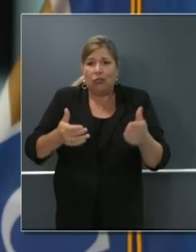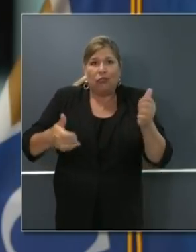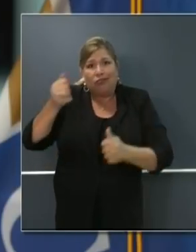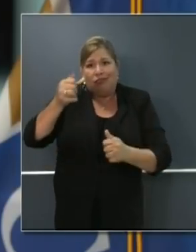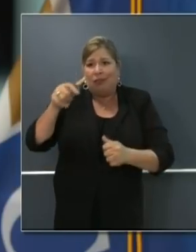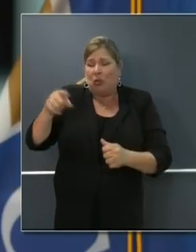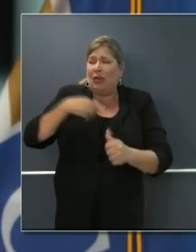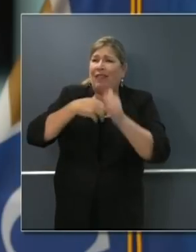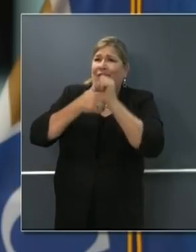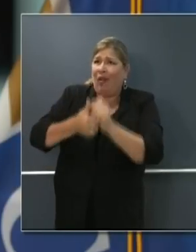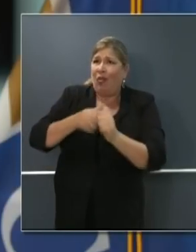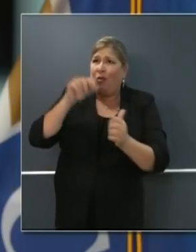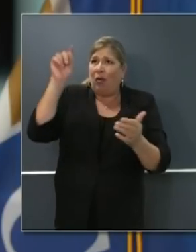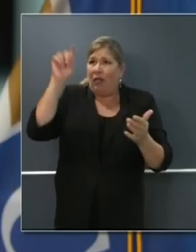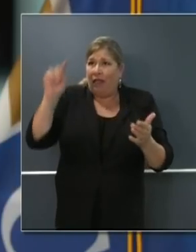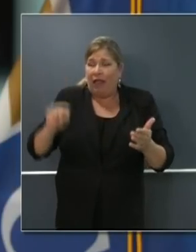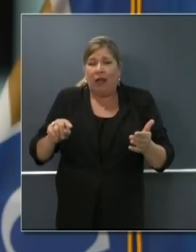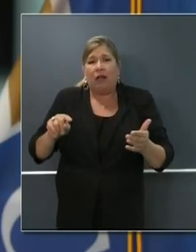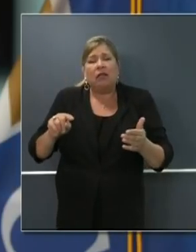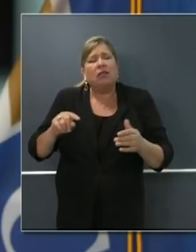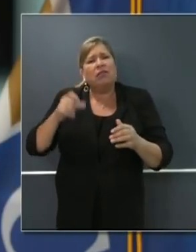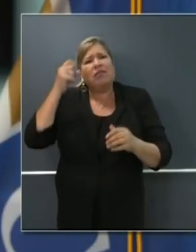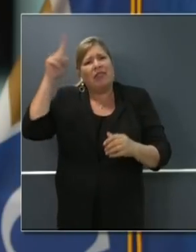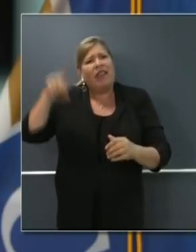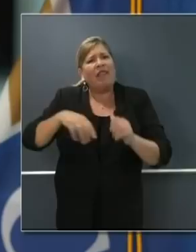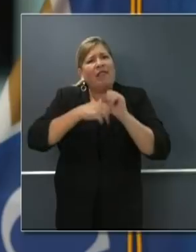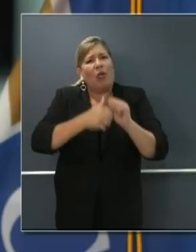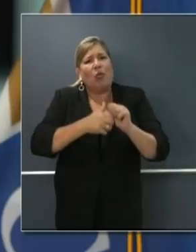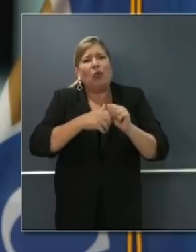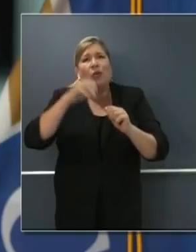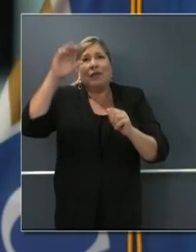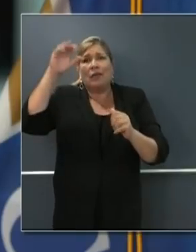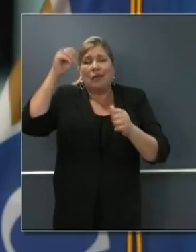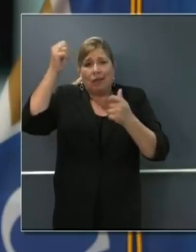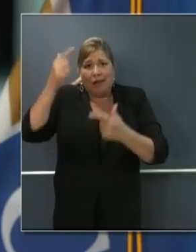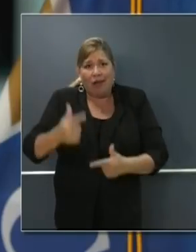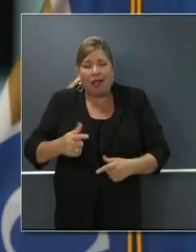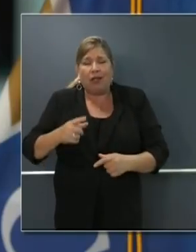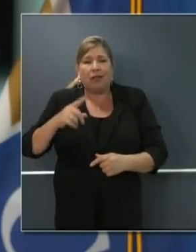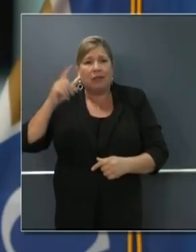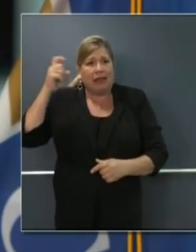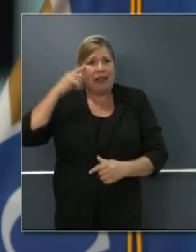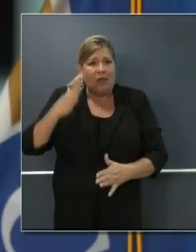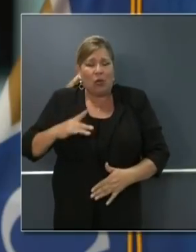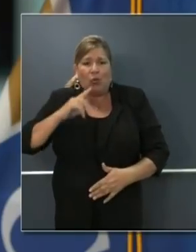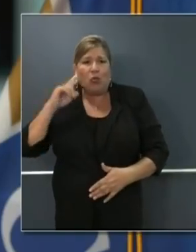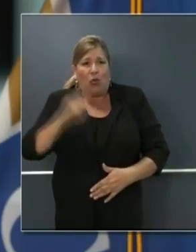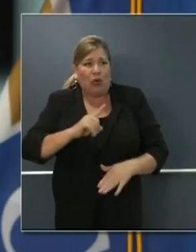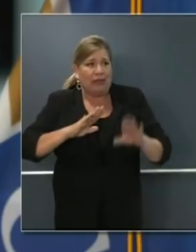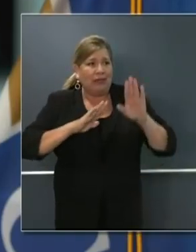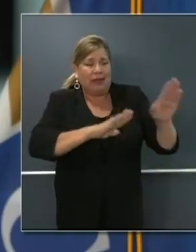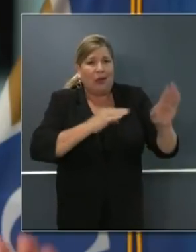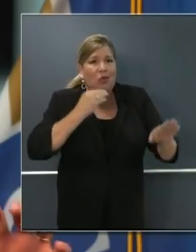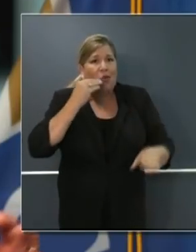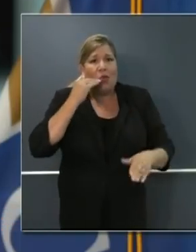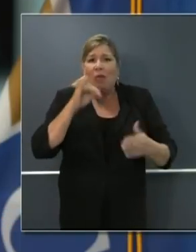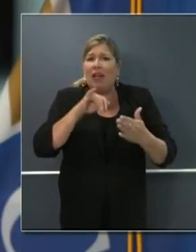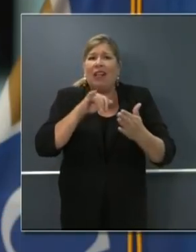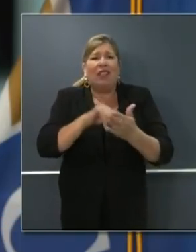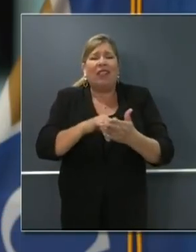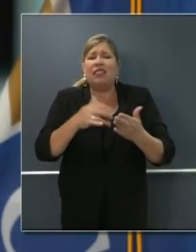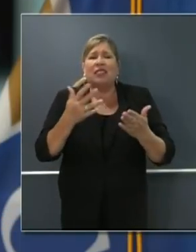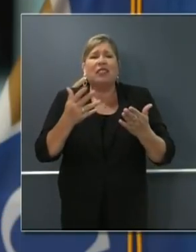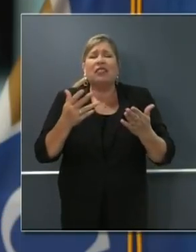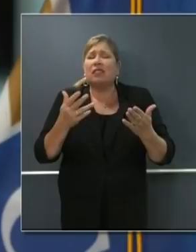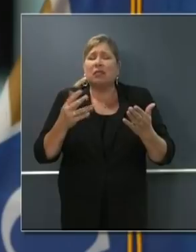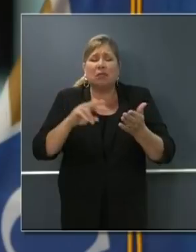by the statewide stay-at-home order. And that is the stay-at-home order overlays all the orders in the state. You can go